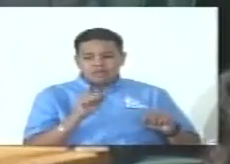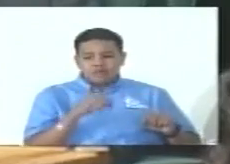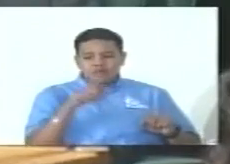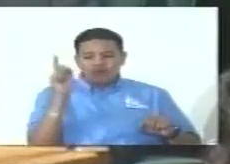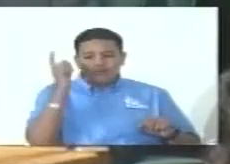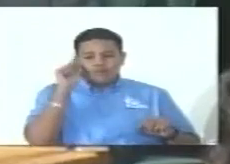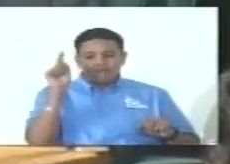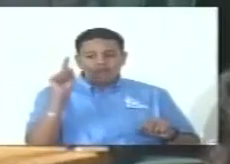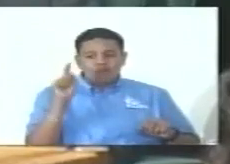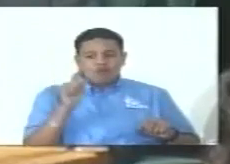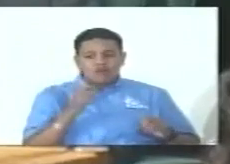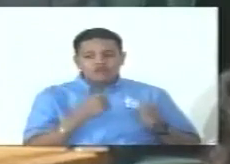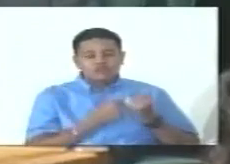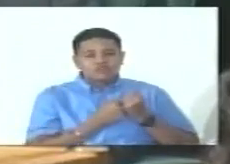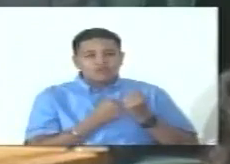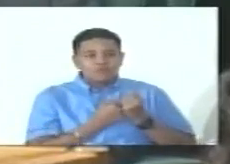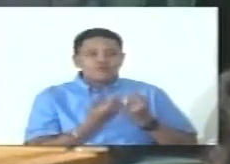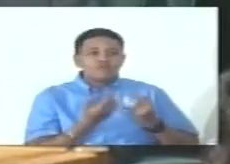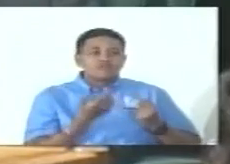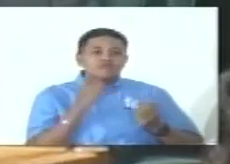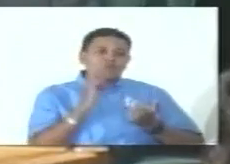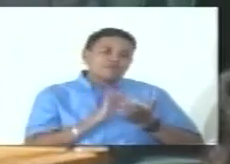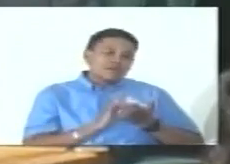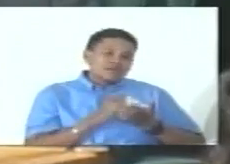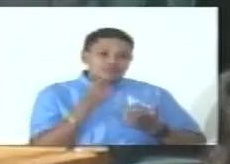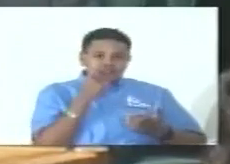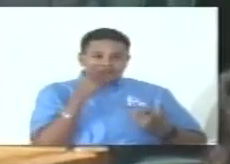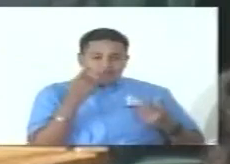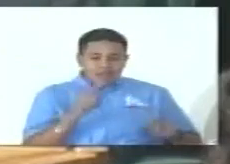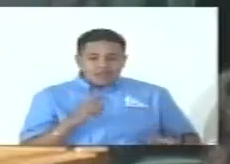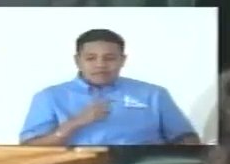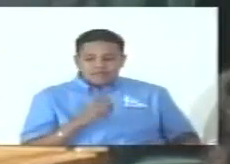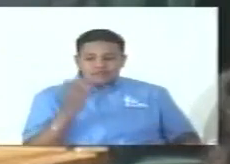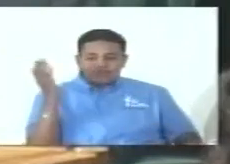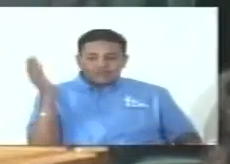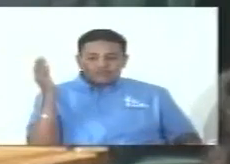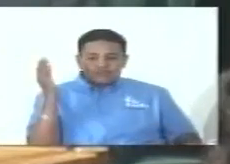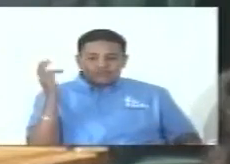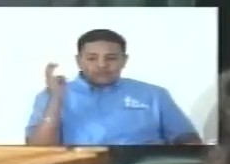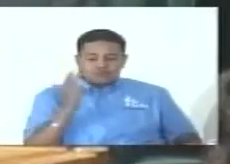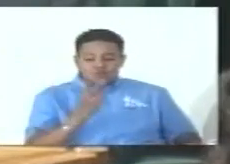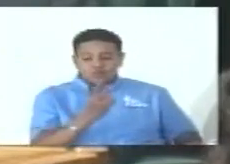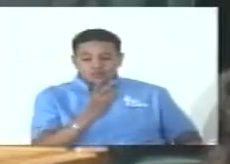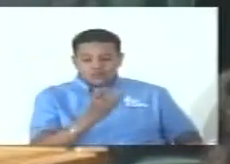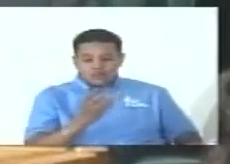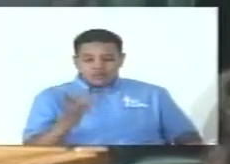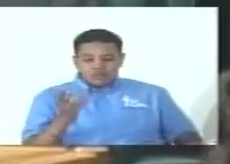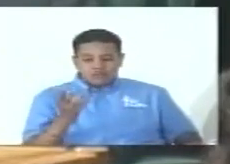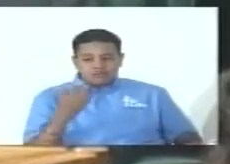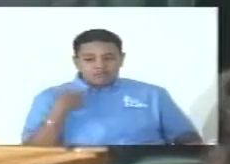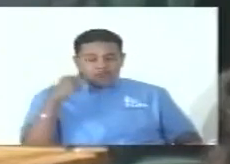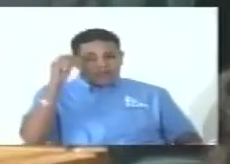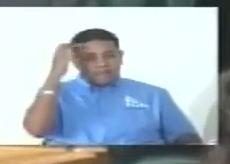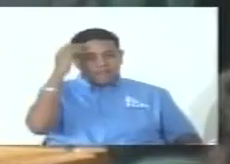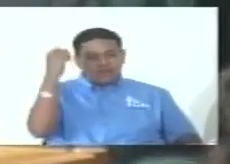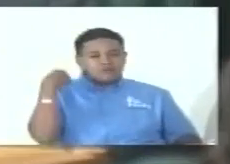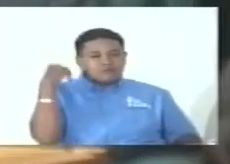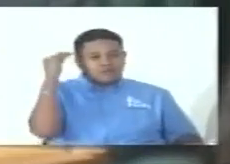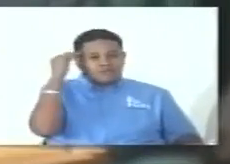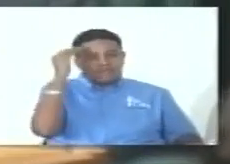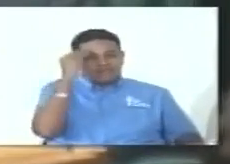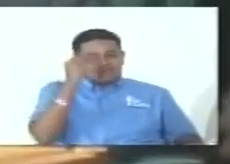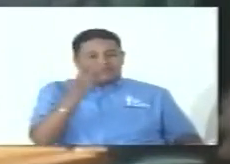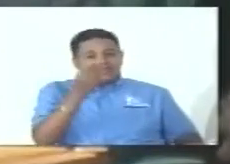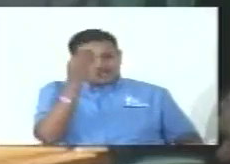treatment. And she brought two things to my memory as she was telling